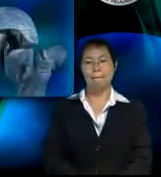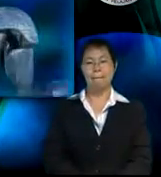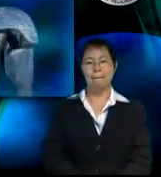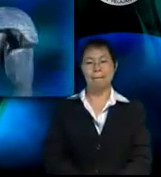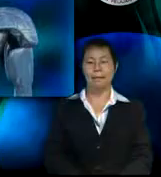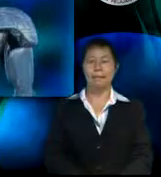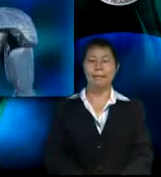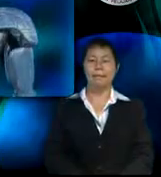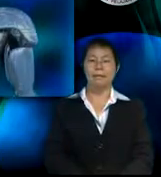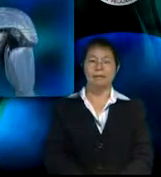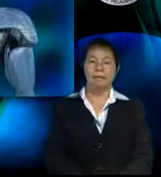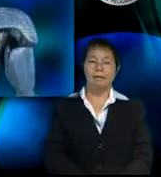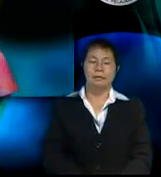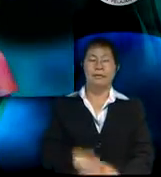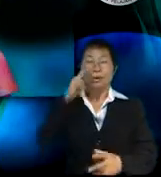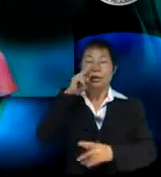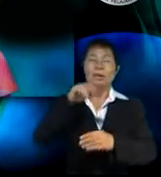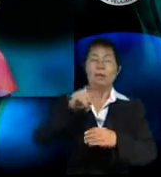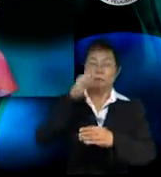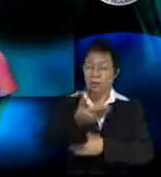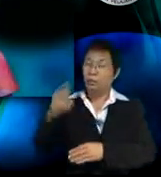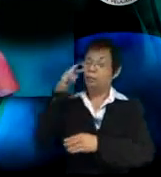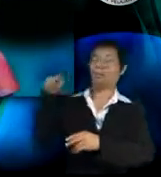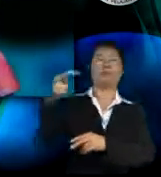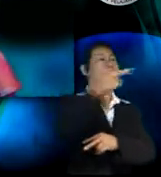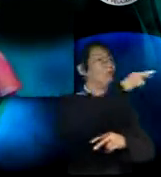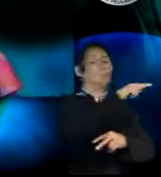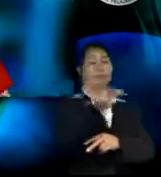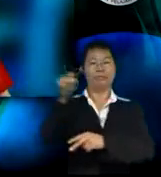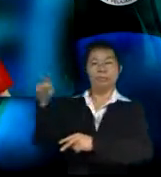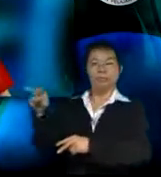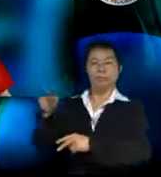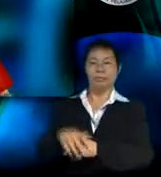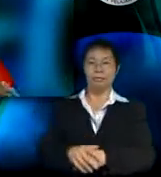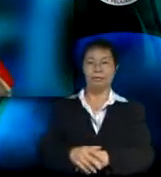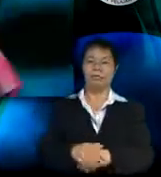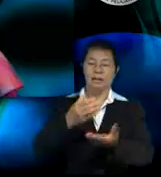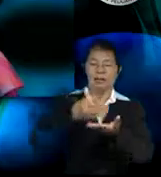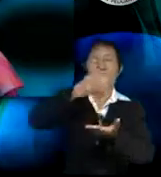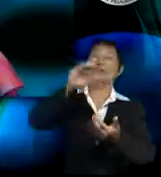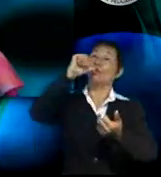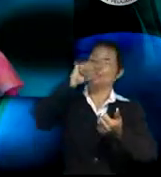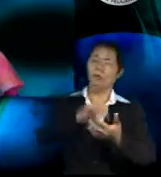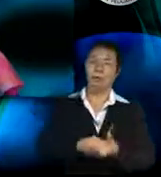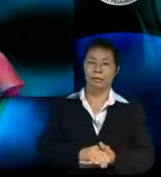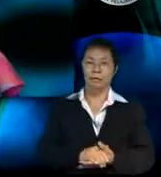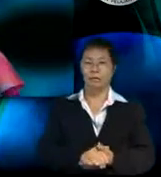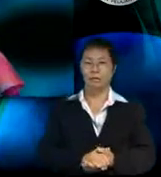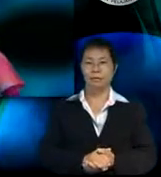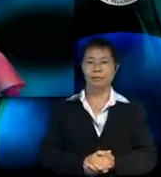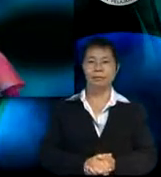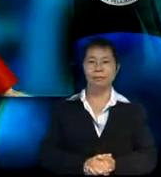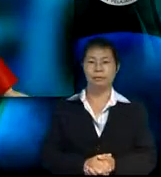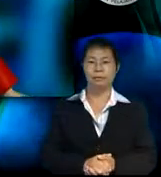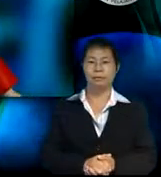Look at the things around you. Yes. Tin foods, Canned drinks, the handlebar of this